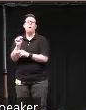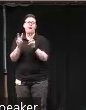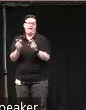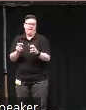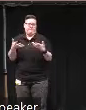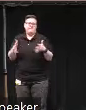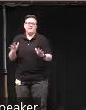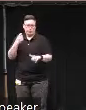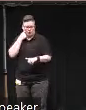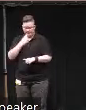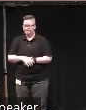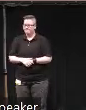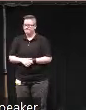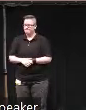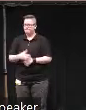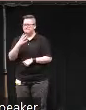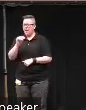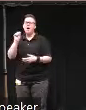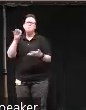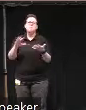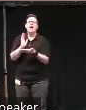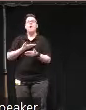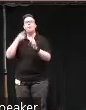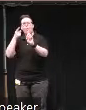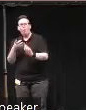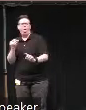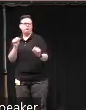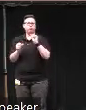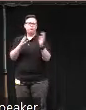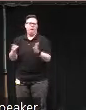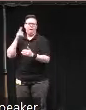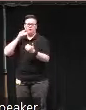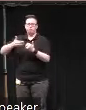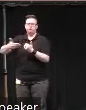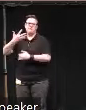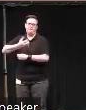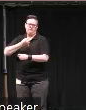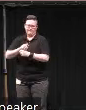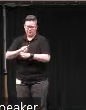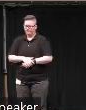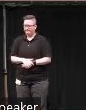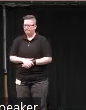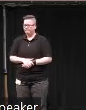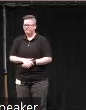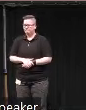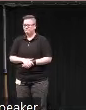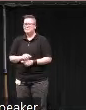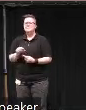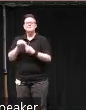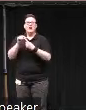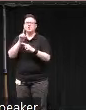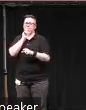did. And the list, I would like to list some of the goals and strategy for the next 5 years, particularly from the